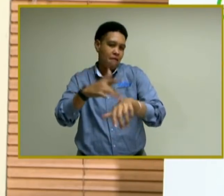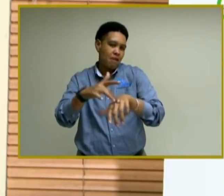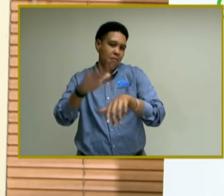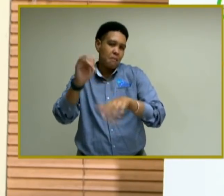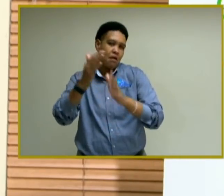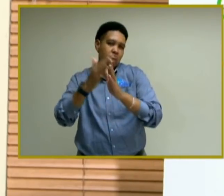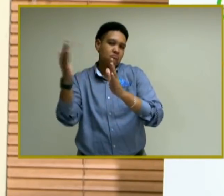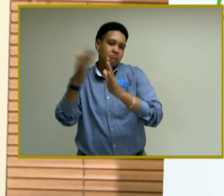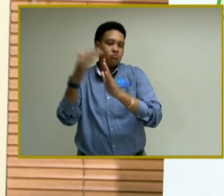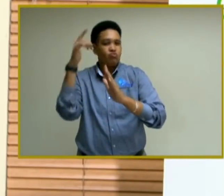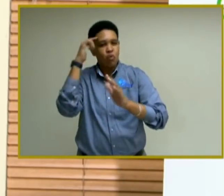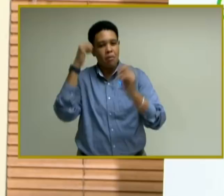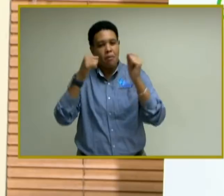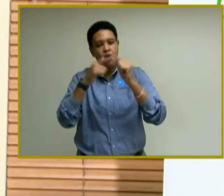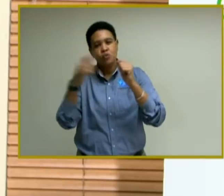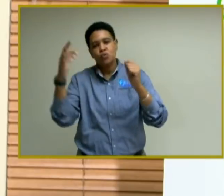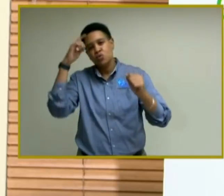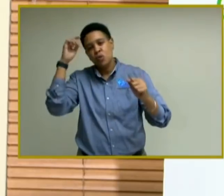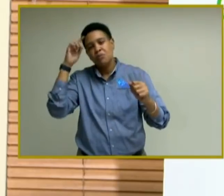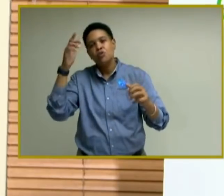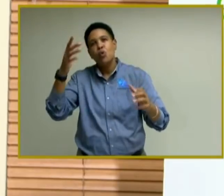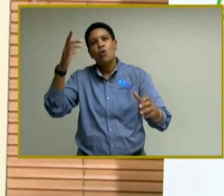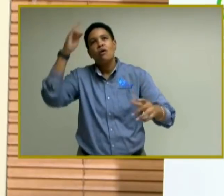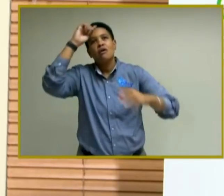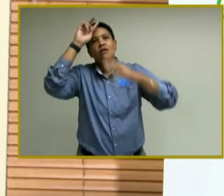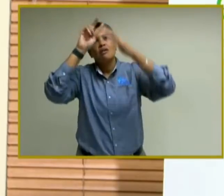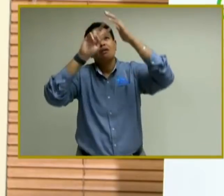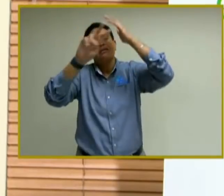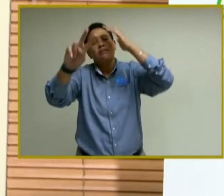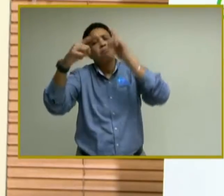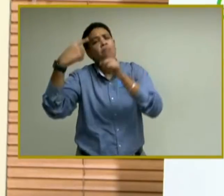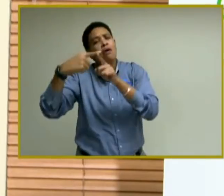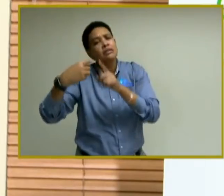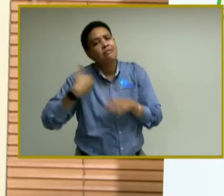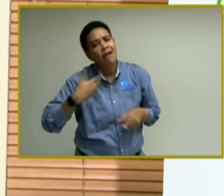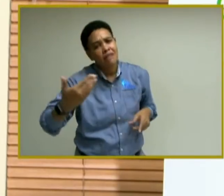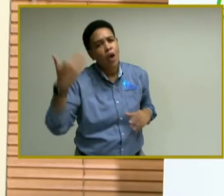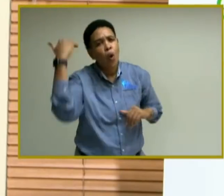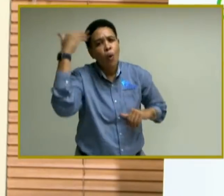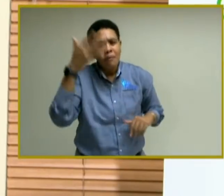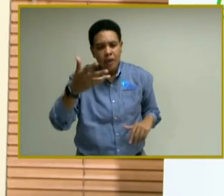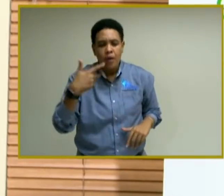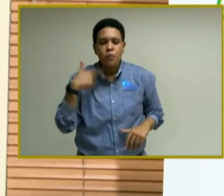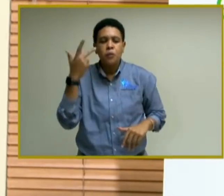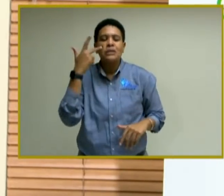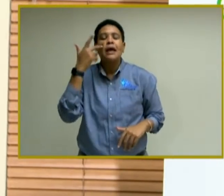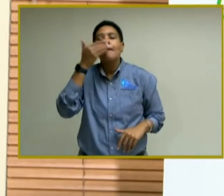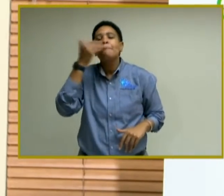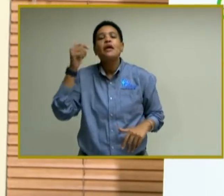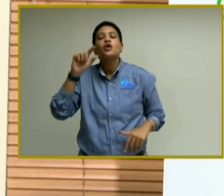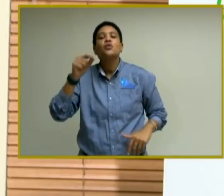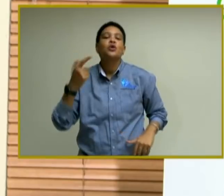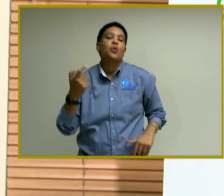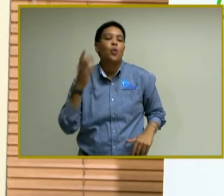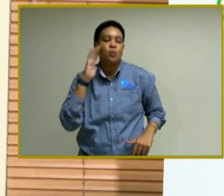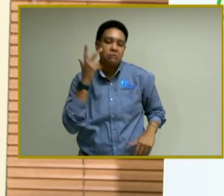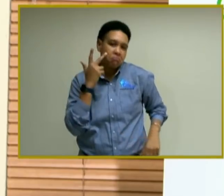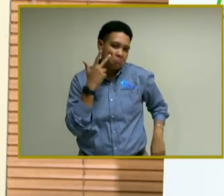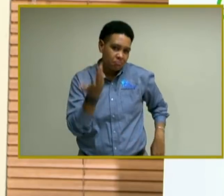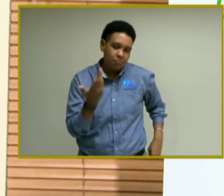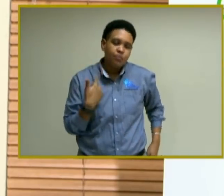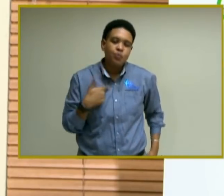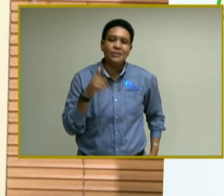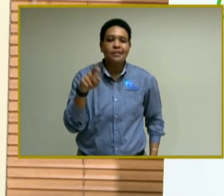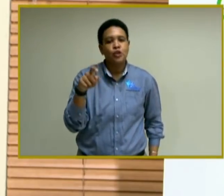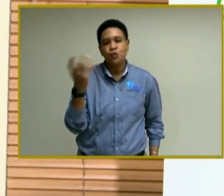And therefore, there is some light at the end of the tunnel. There is some hope that we will see a better 2021. And we